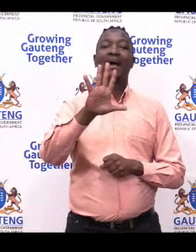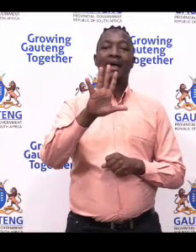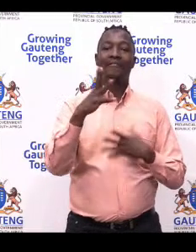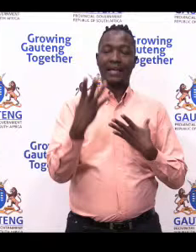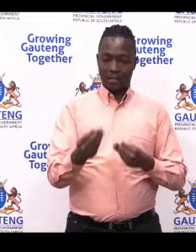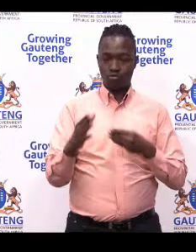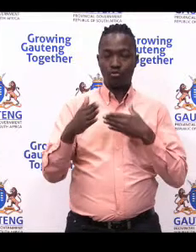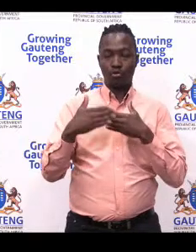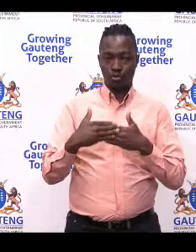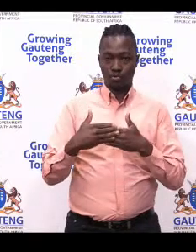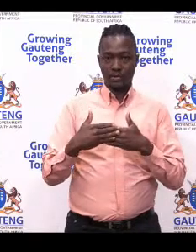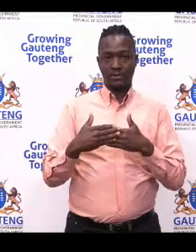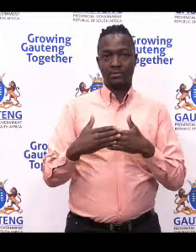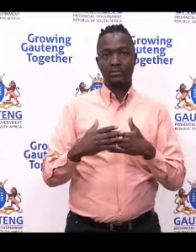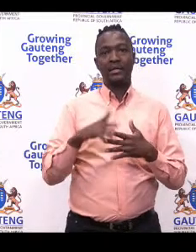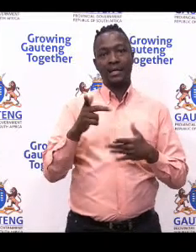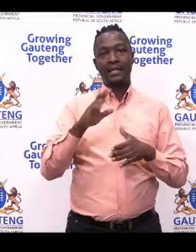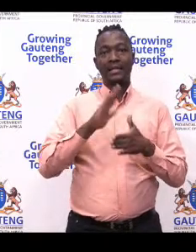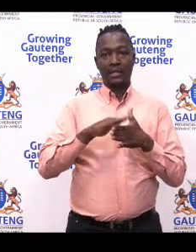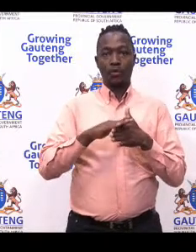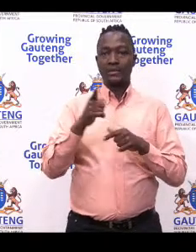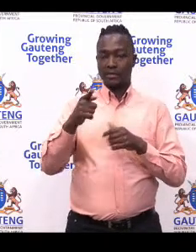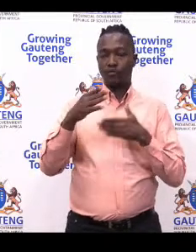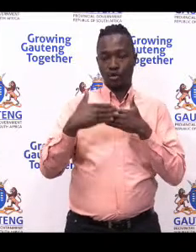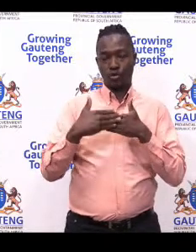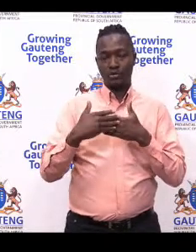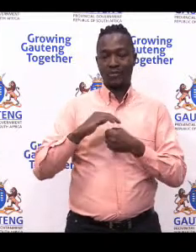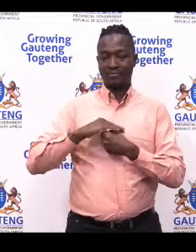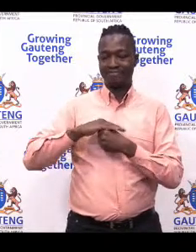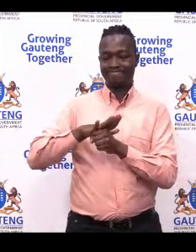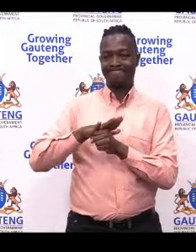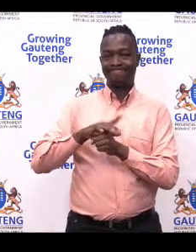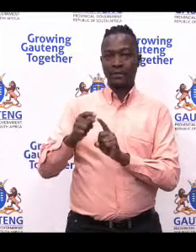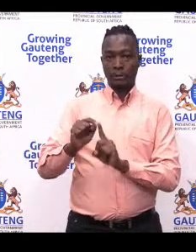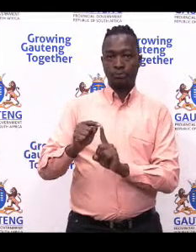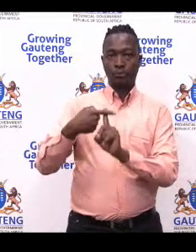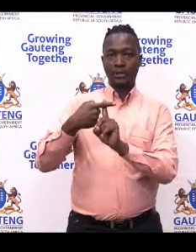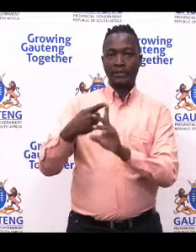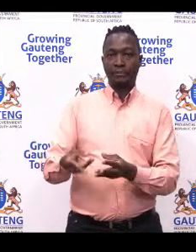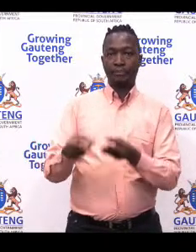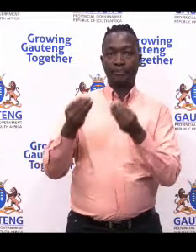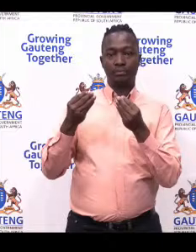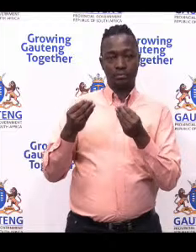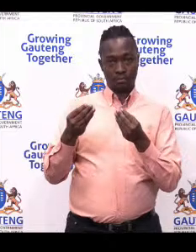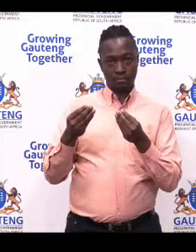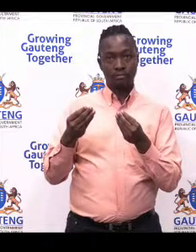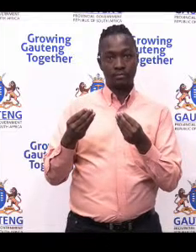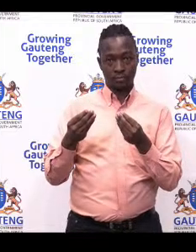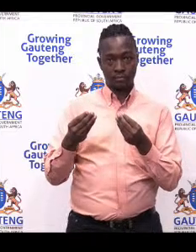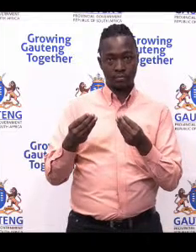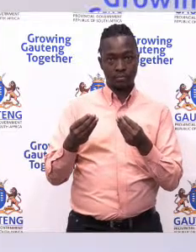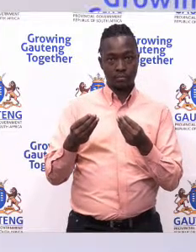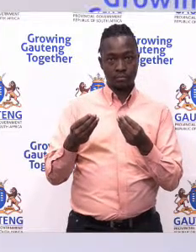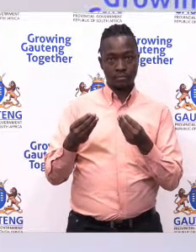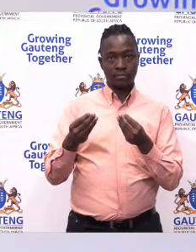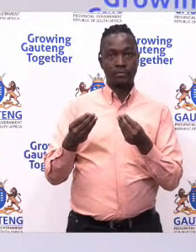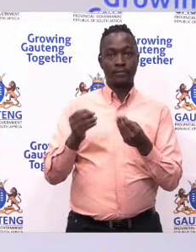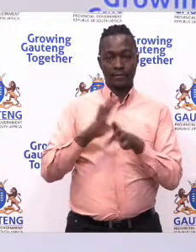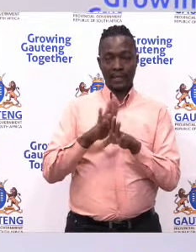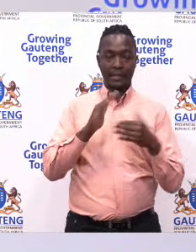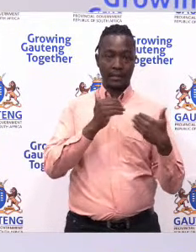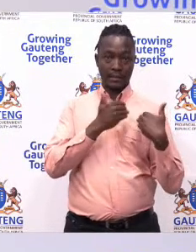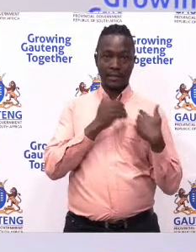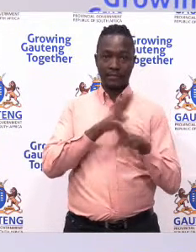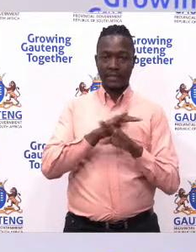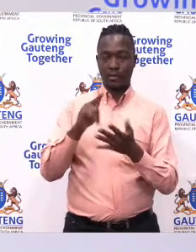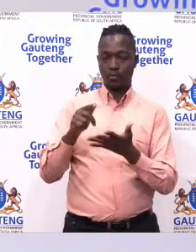to close. And the reasons for the closure of such would have been in terms of the aspects of safety that